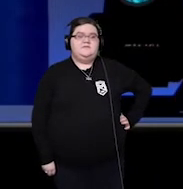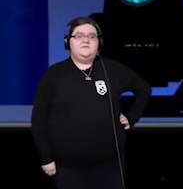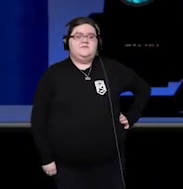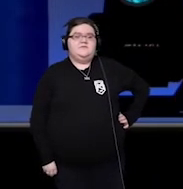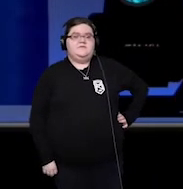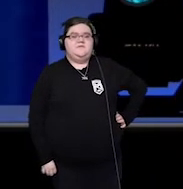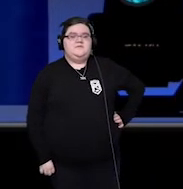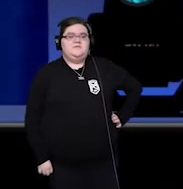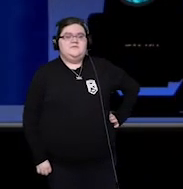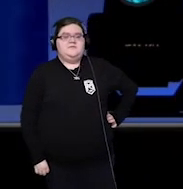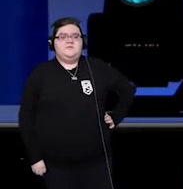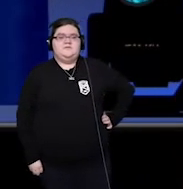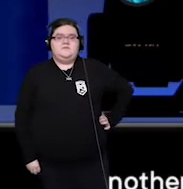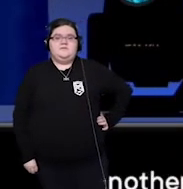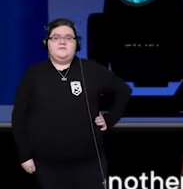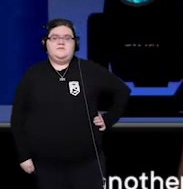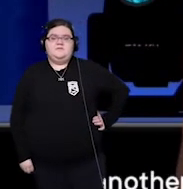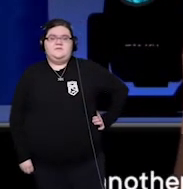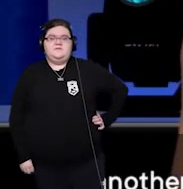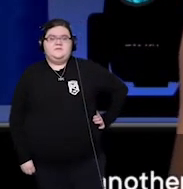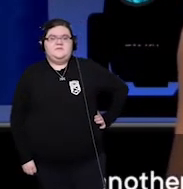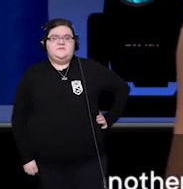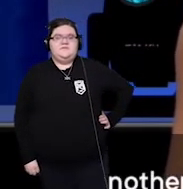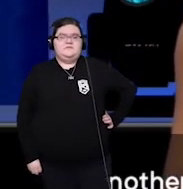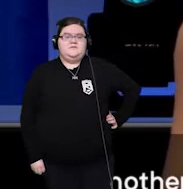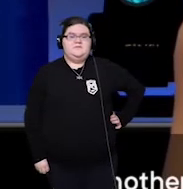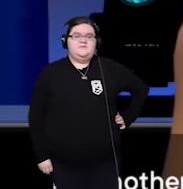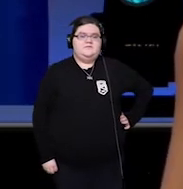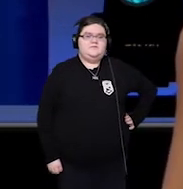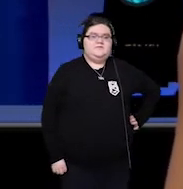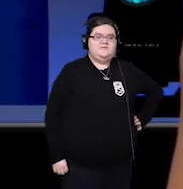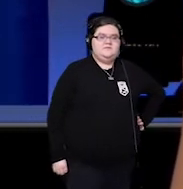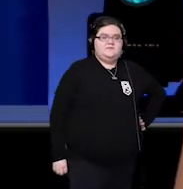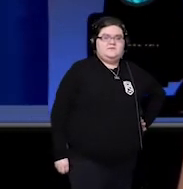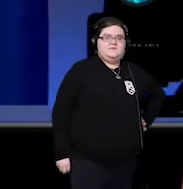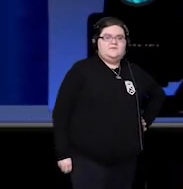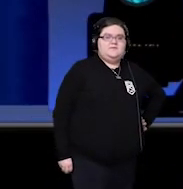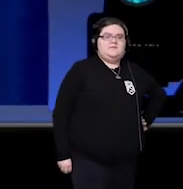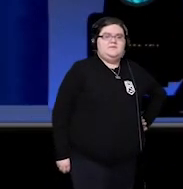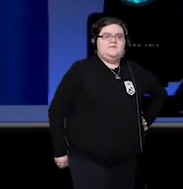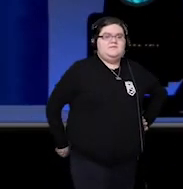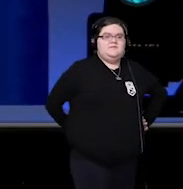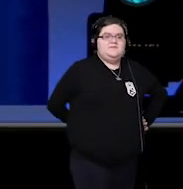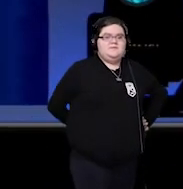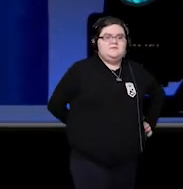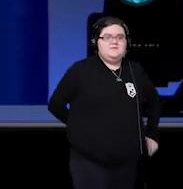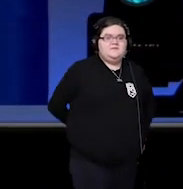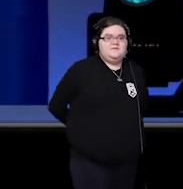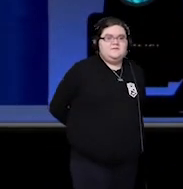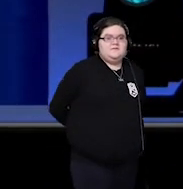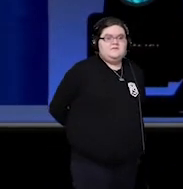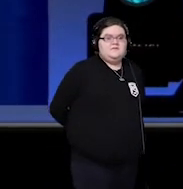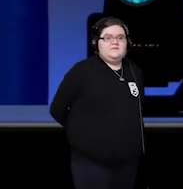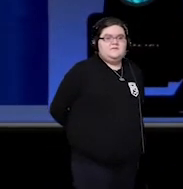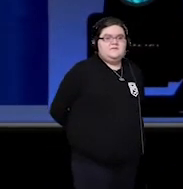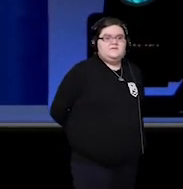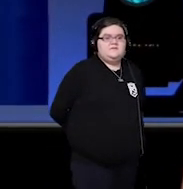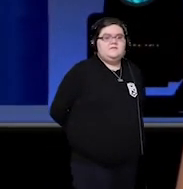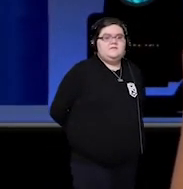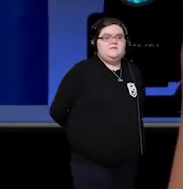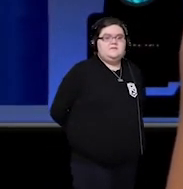for. What's he gonna say? Marshmallows. How can they say? Oh, they tried camping. Ah! Hey! They've gone with, what are they going